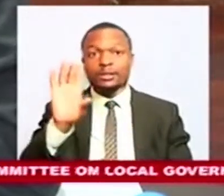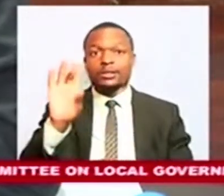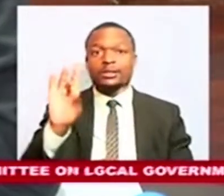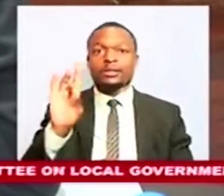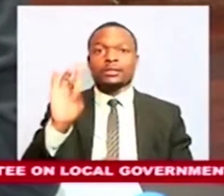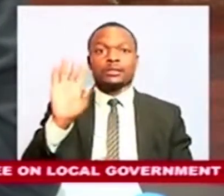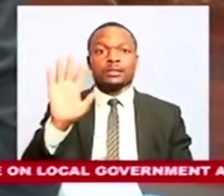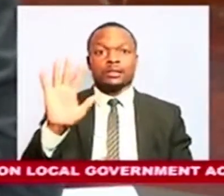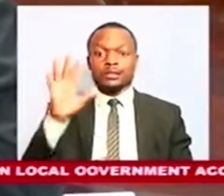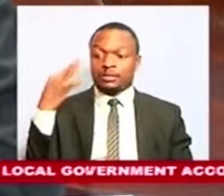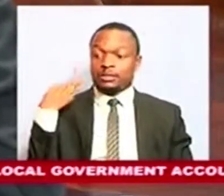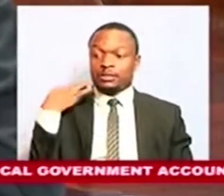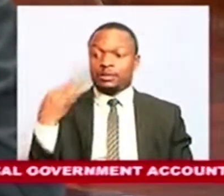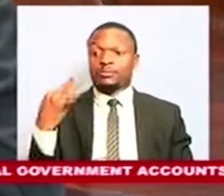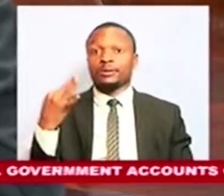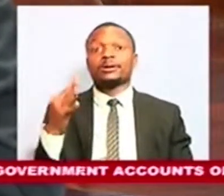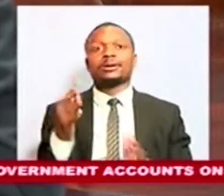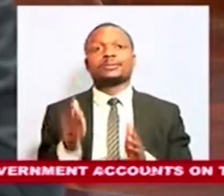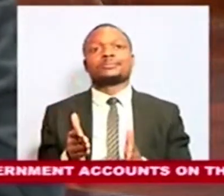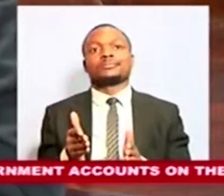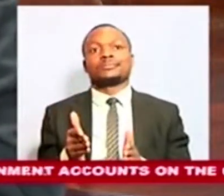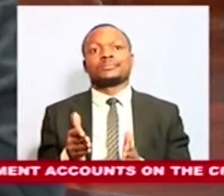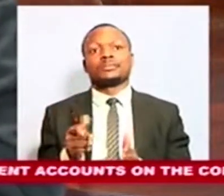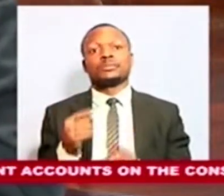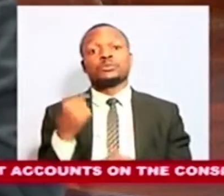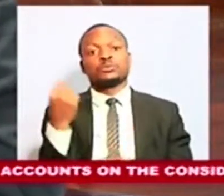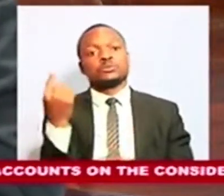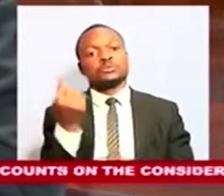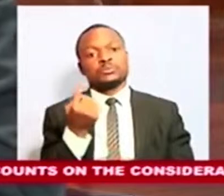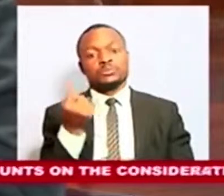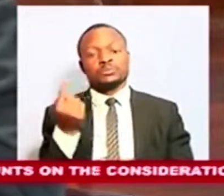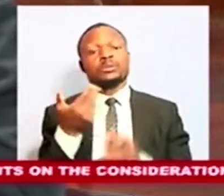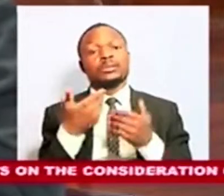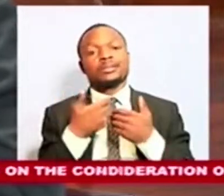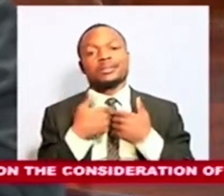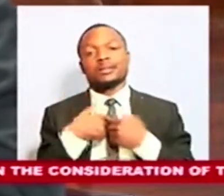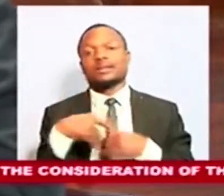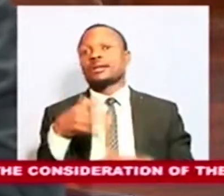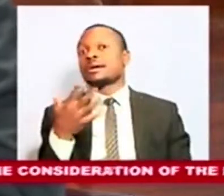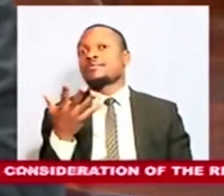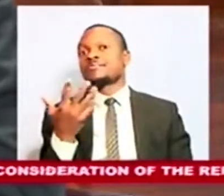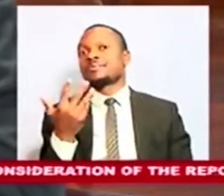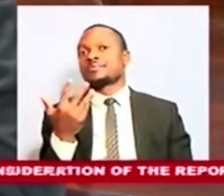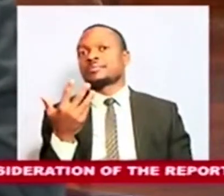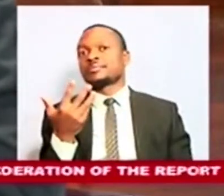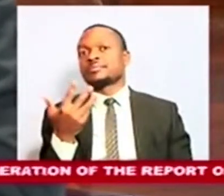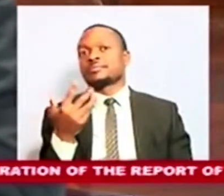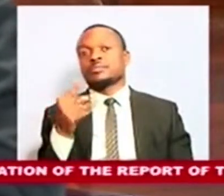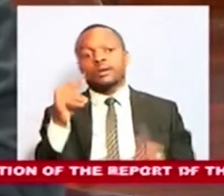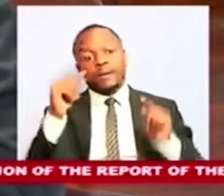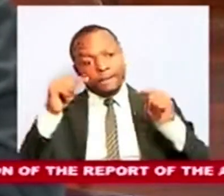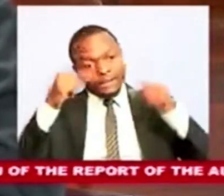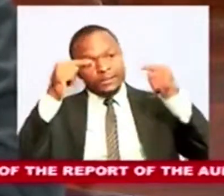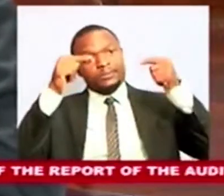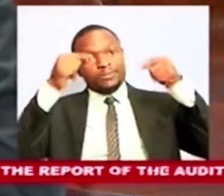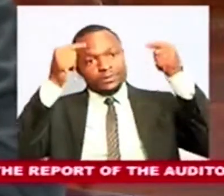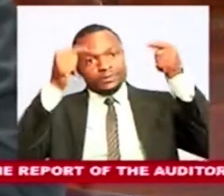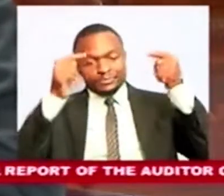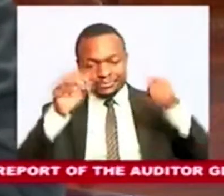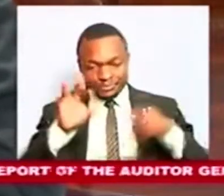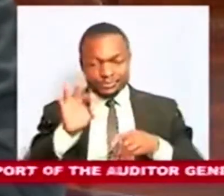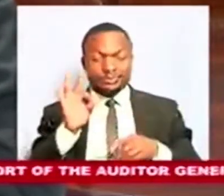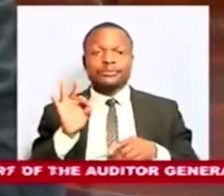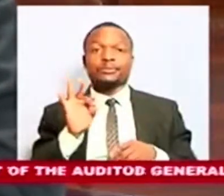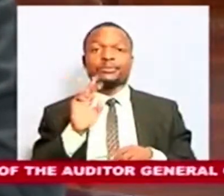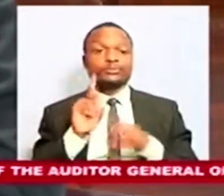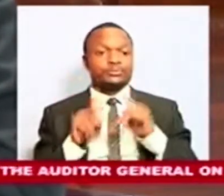85 applicants and you only have 15 successful